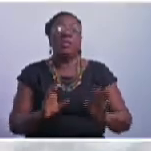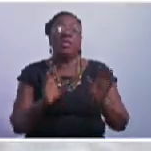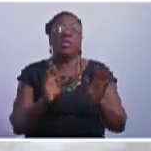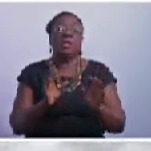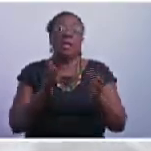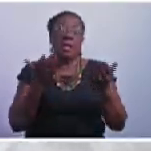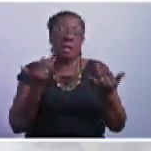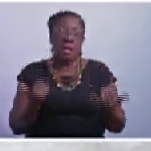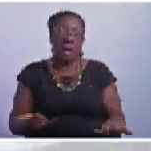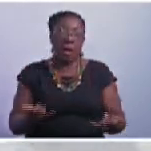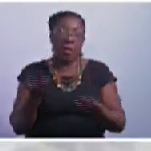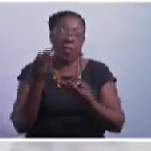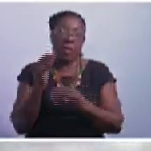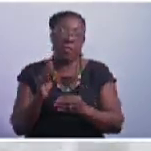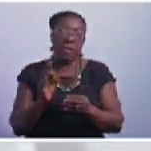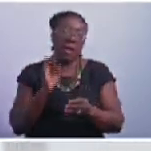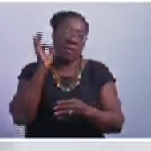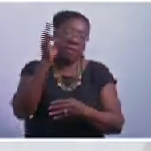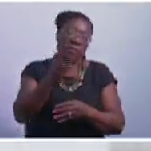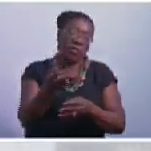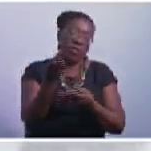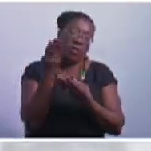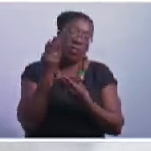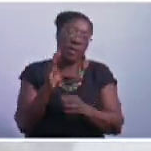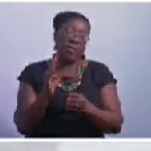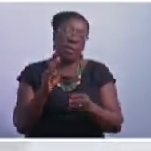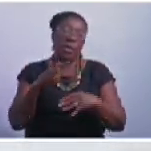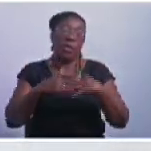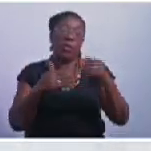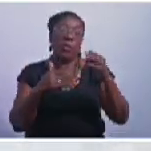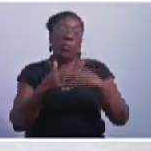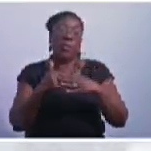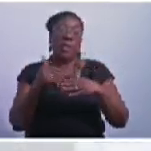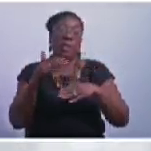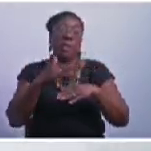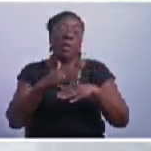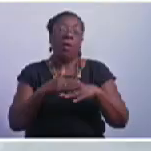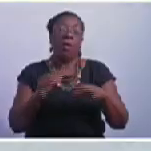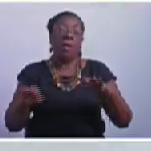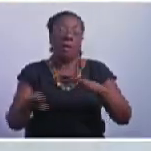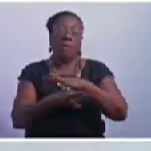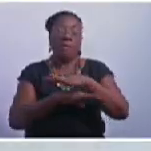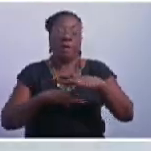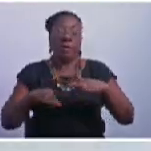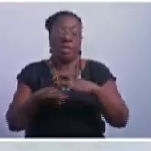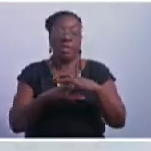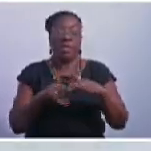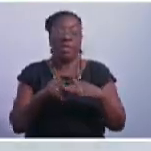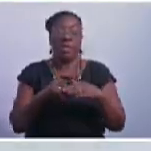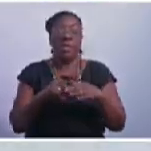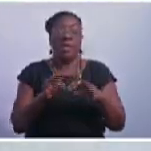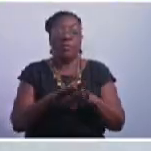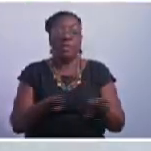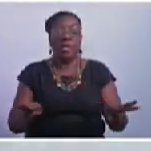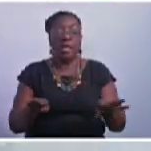Bahamians to build on the foundation that was laid by our founding fathers. Fern Carey, ZNS Network News.